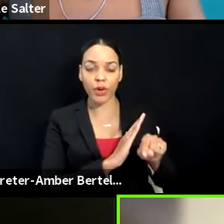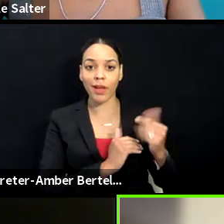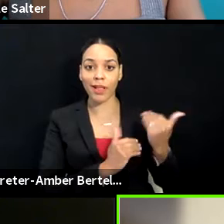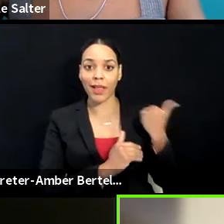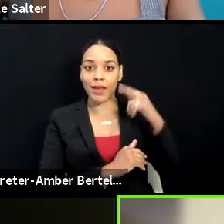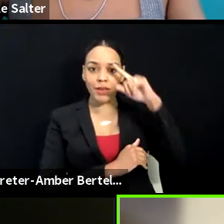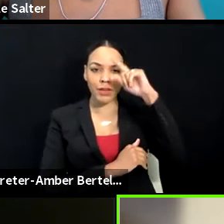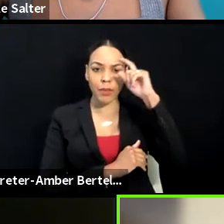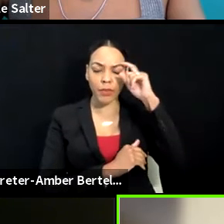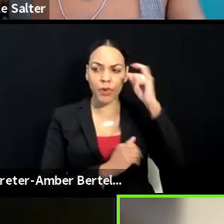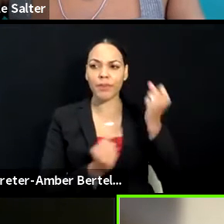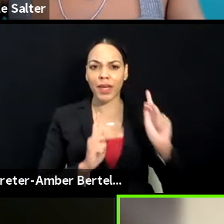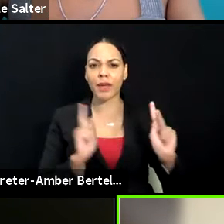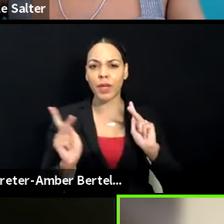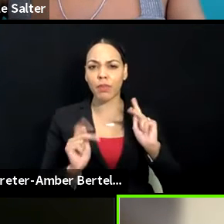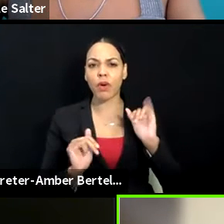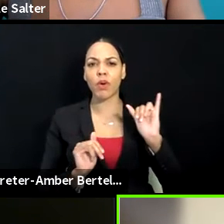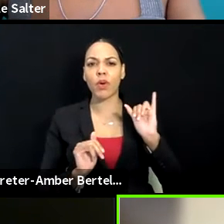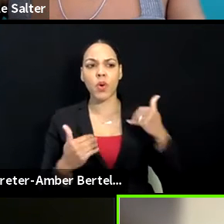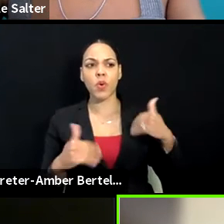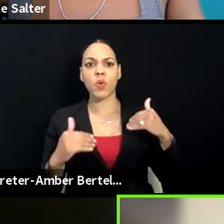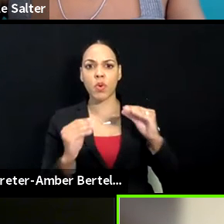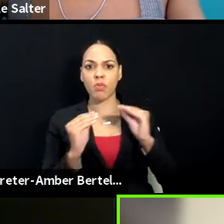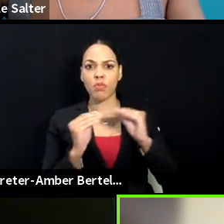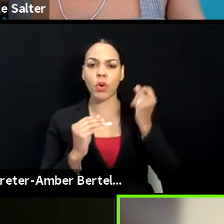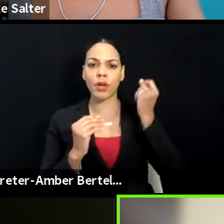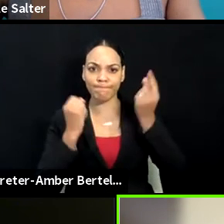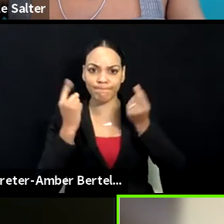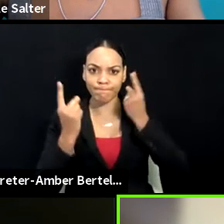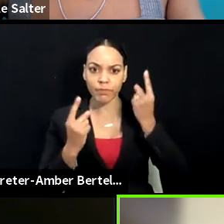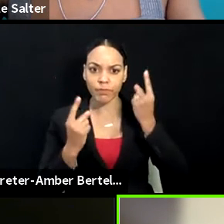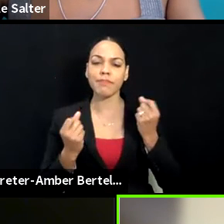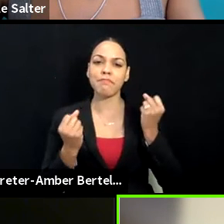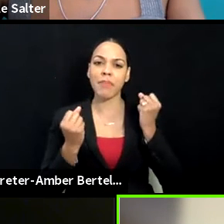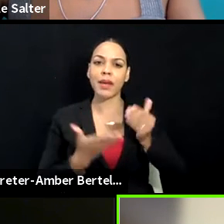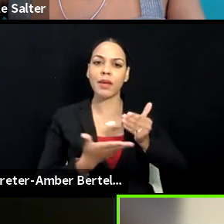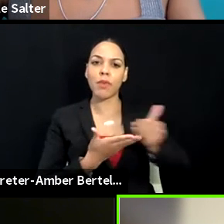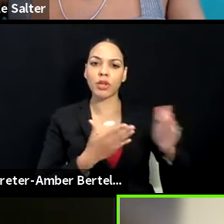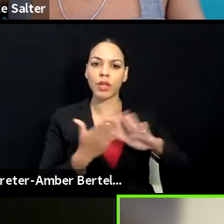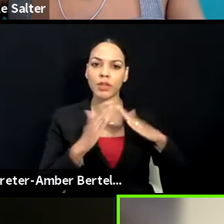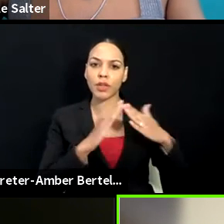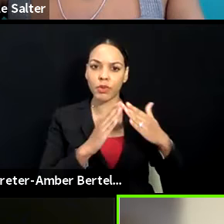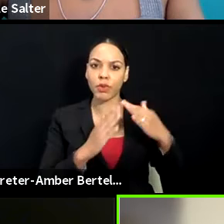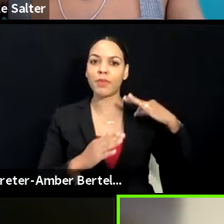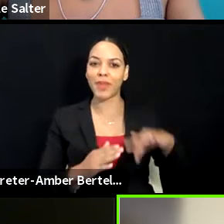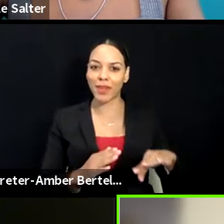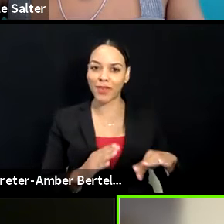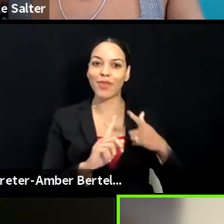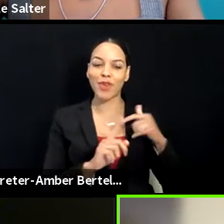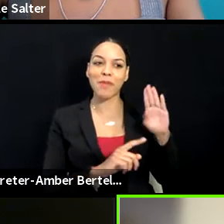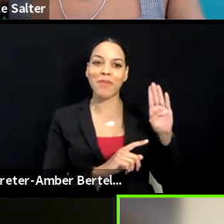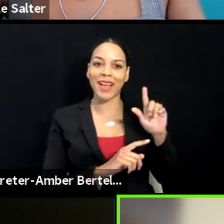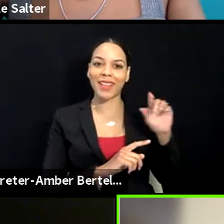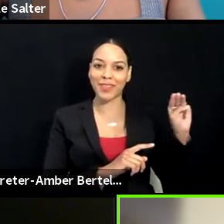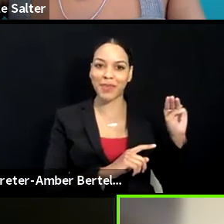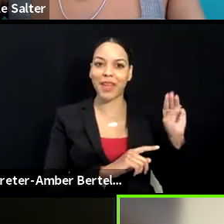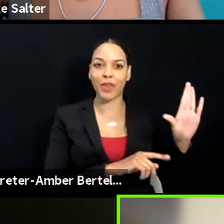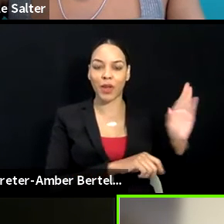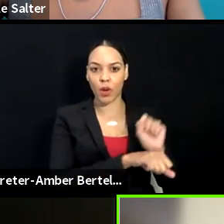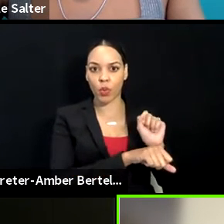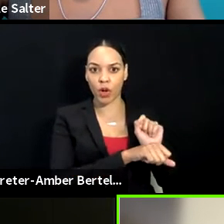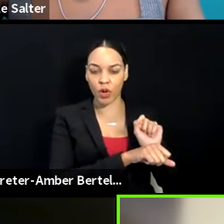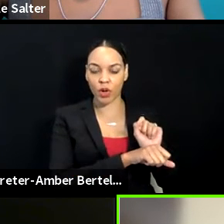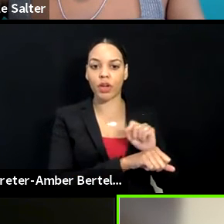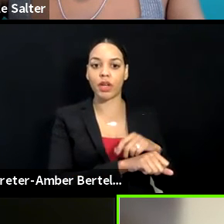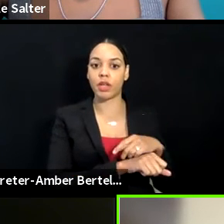think we're in many ways, many marginalized communities are benefiting from the hard work Black Lives Matter has done to just